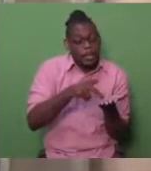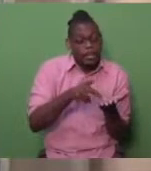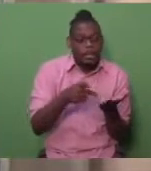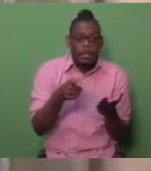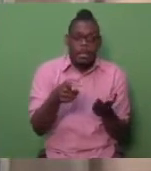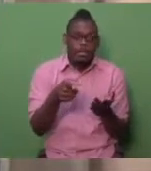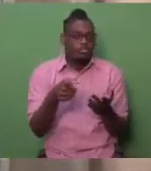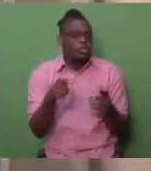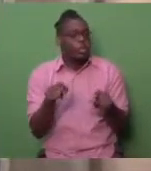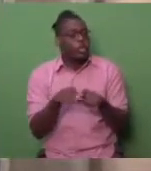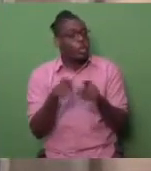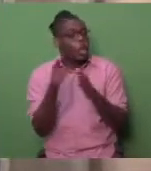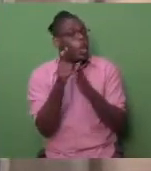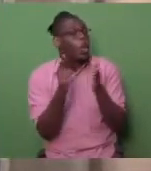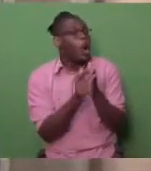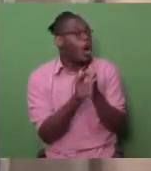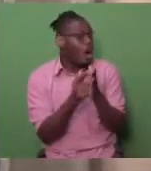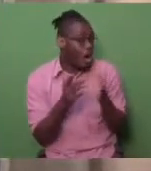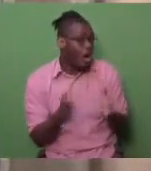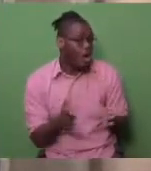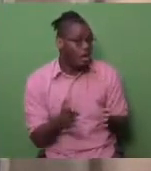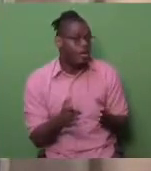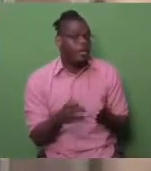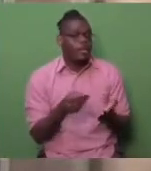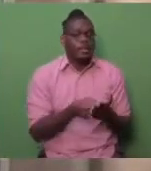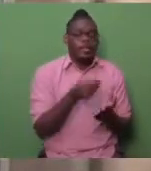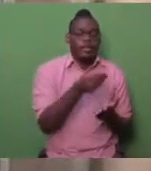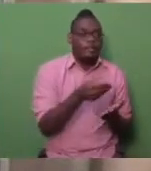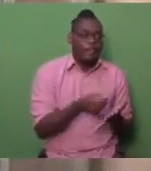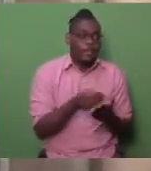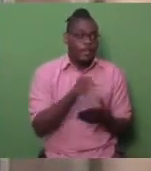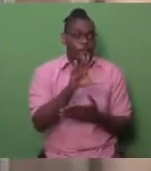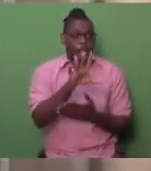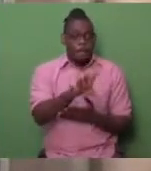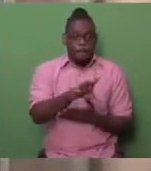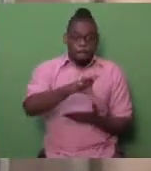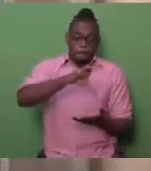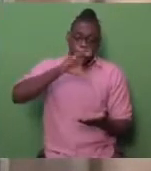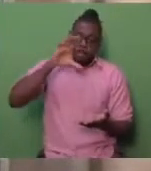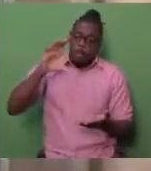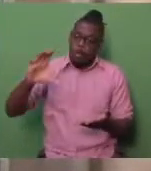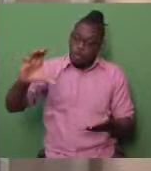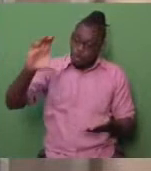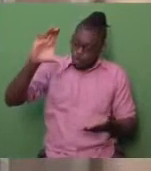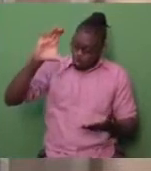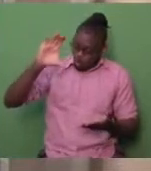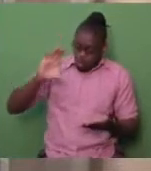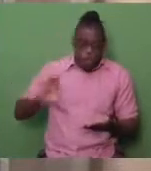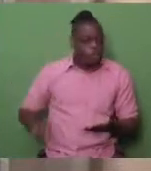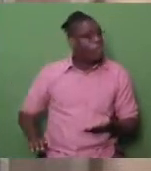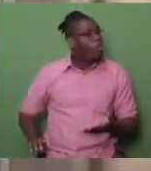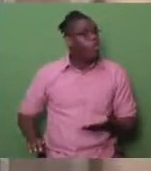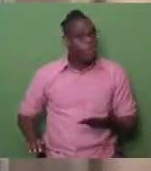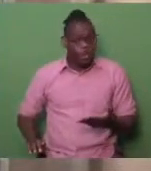law, which allowed for proper independent scrutiny of government contracts and disposal of sale of assets.